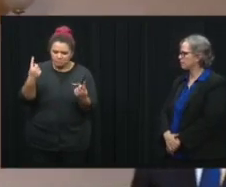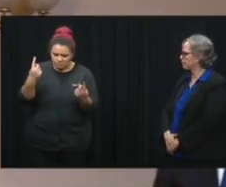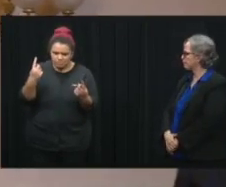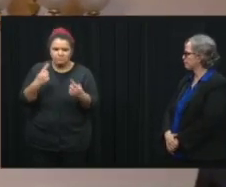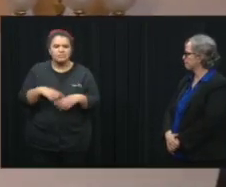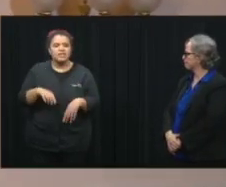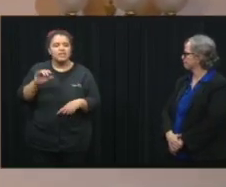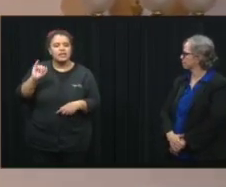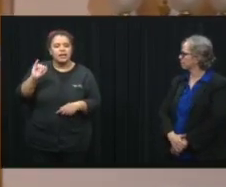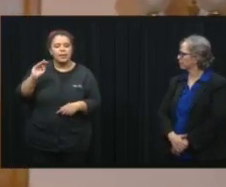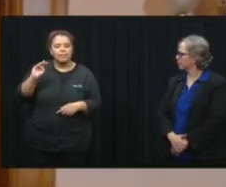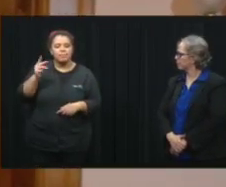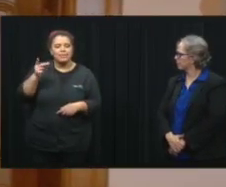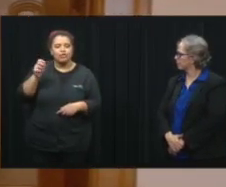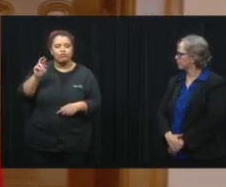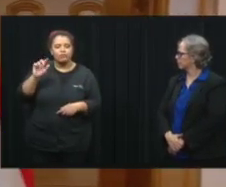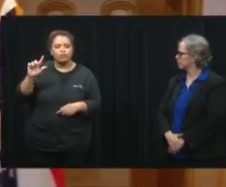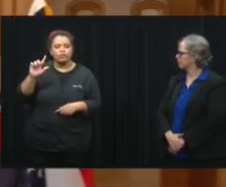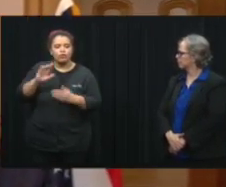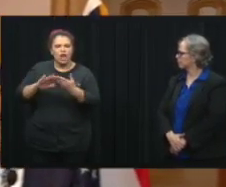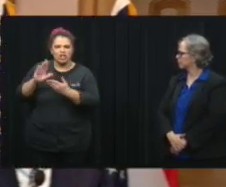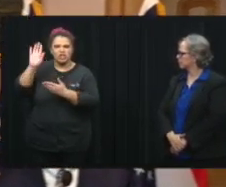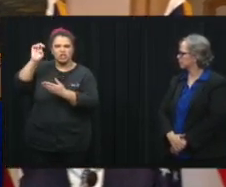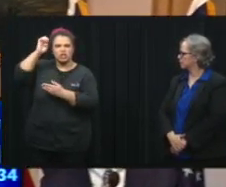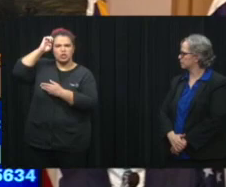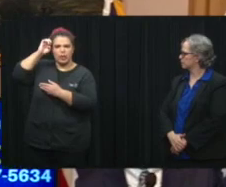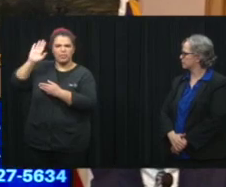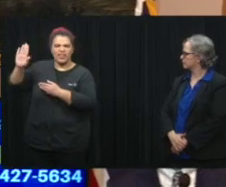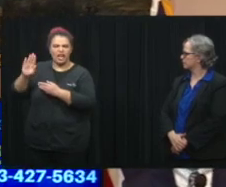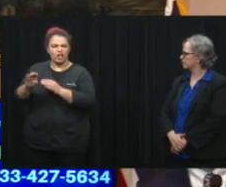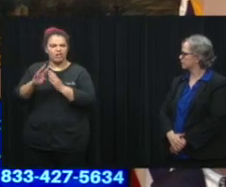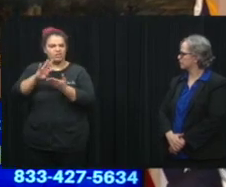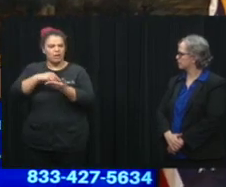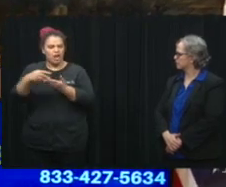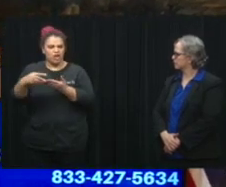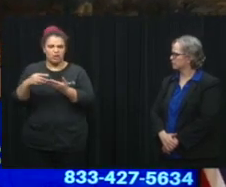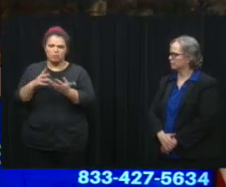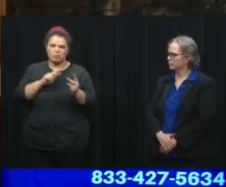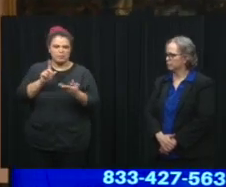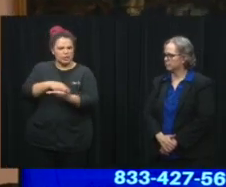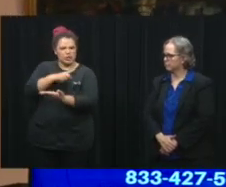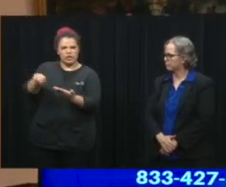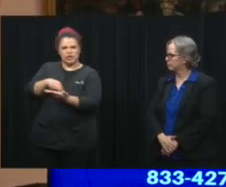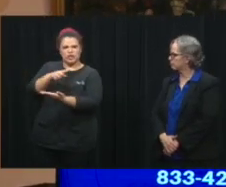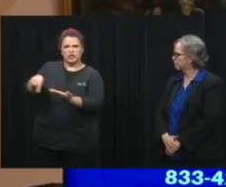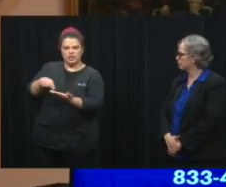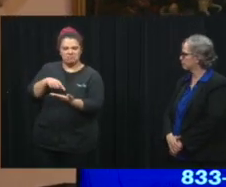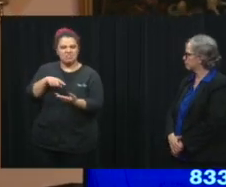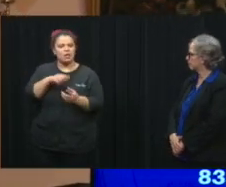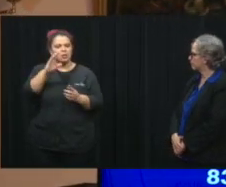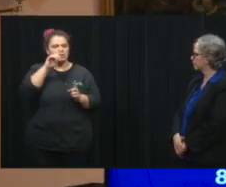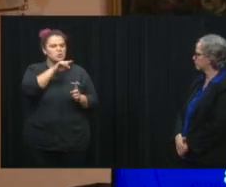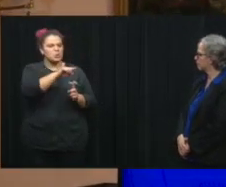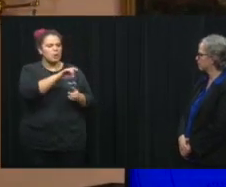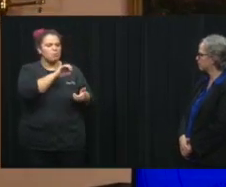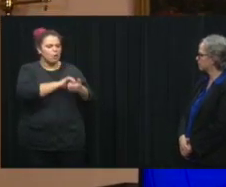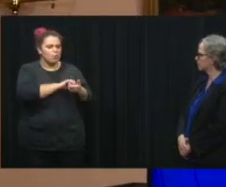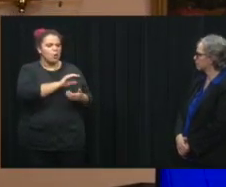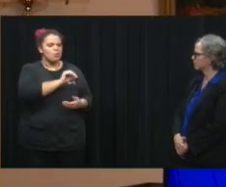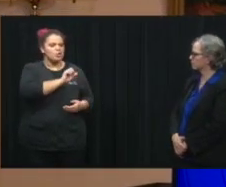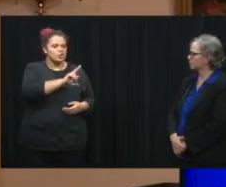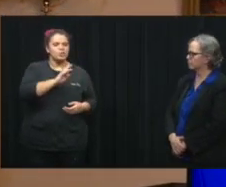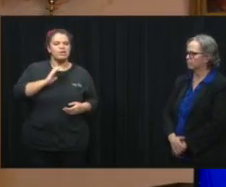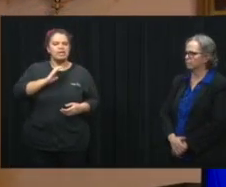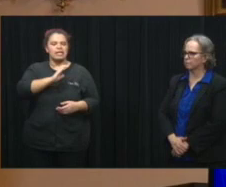Imperial College model. I know you guys are working with OSU and the Cleveland Clinic. Can you explain a little bit more what